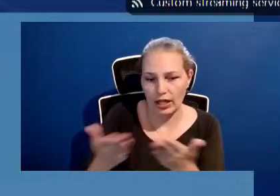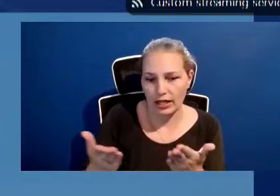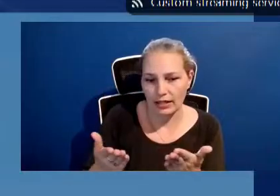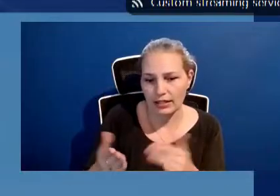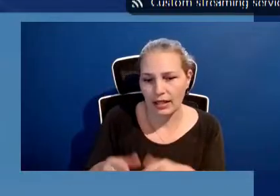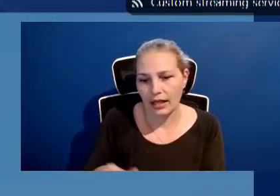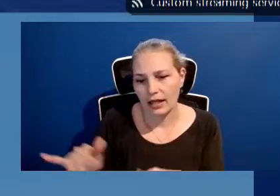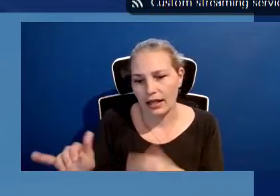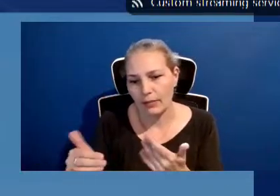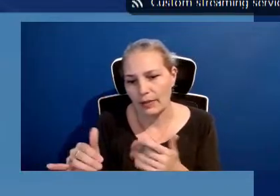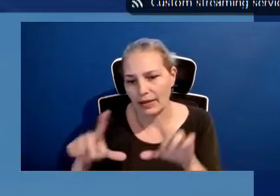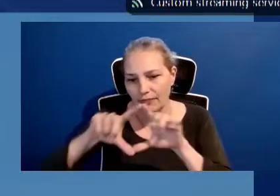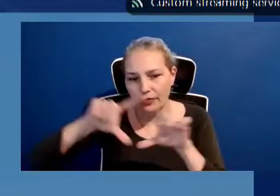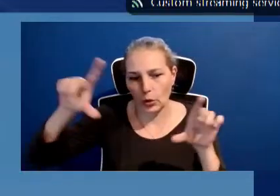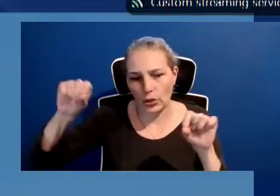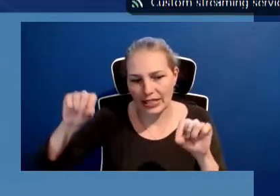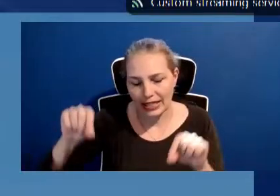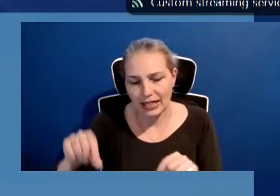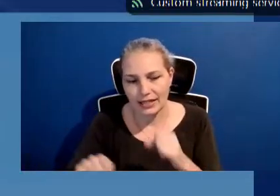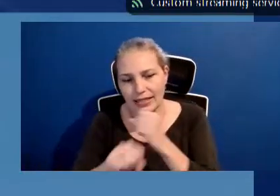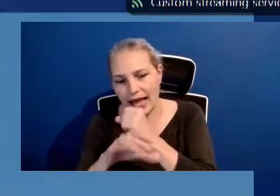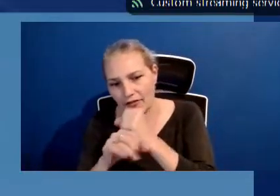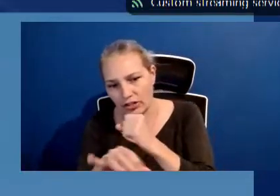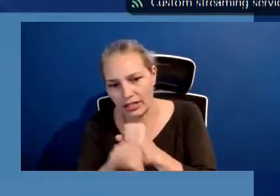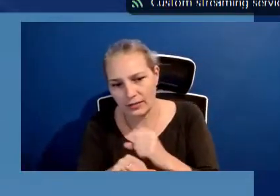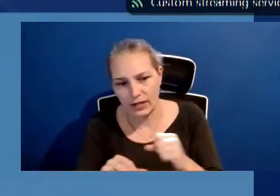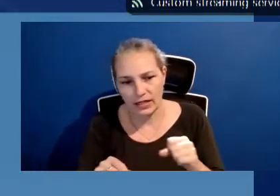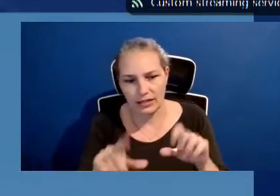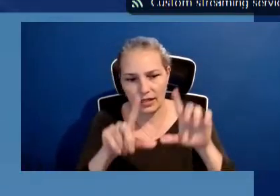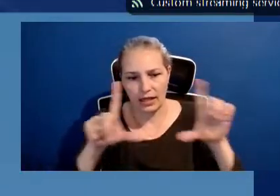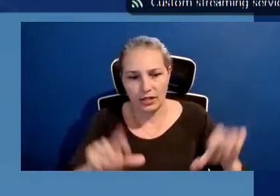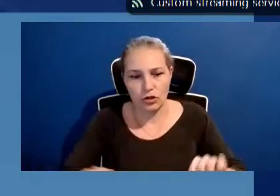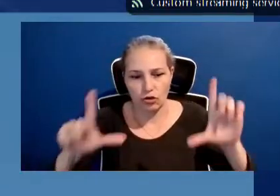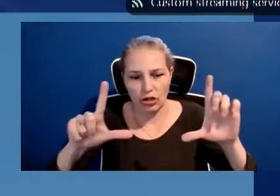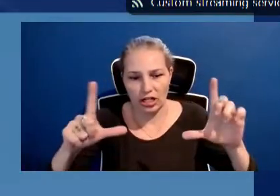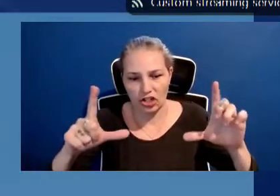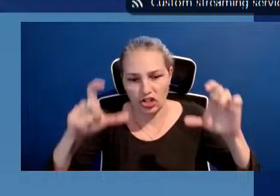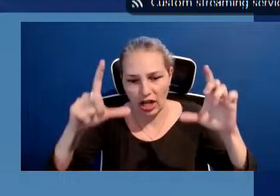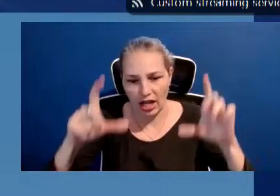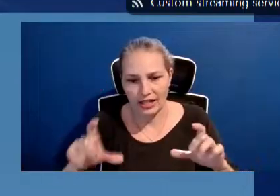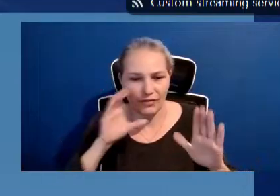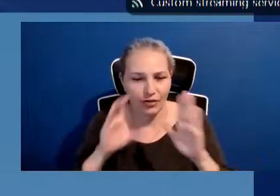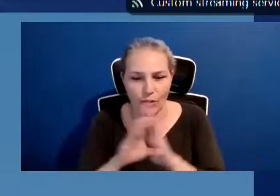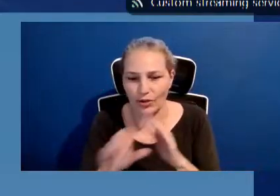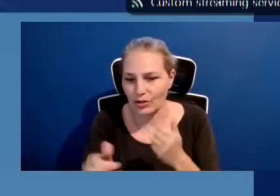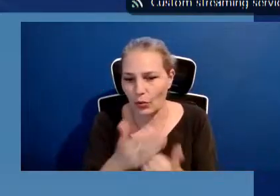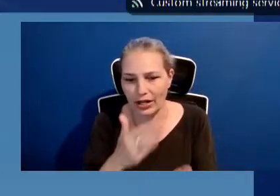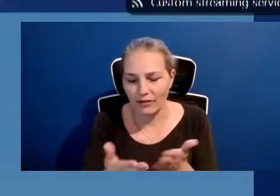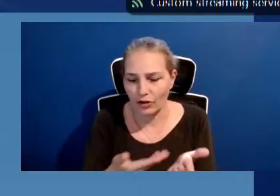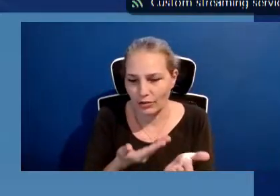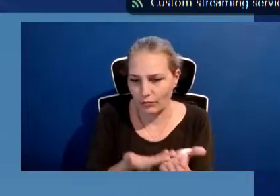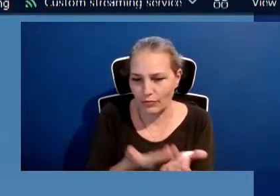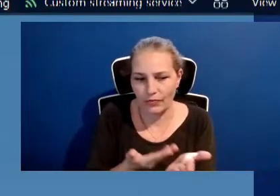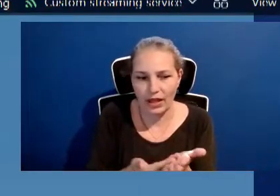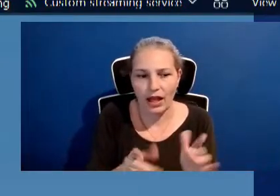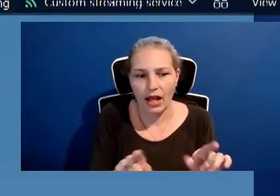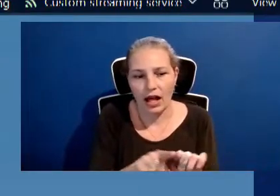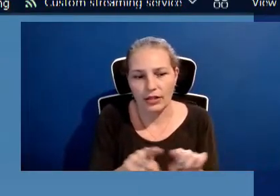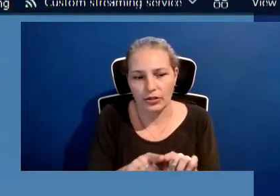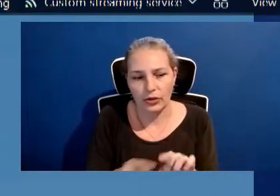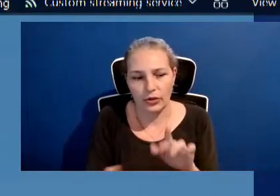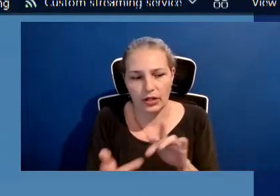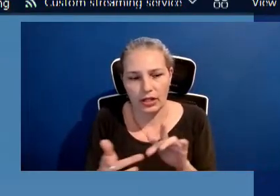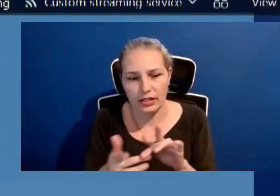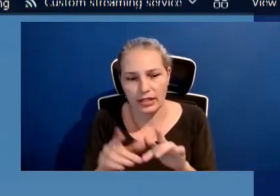photos that contain a price, anything to help with your case. And then second, please file a complaint with us here at DCBA. You can call us